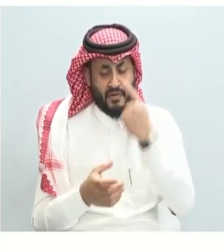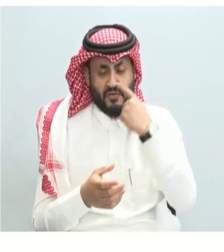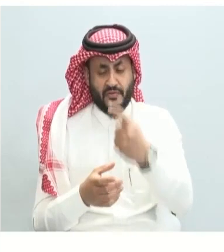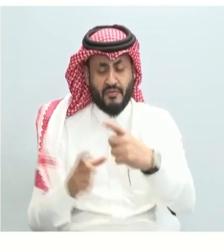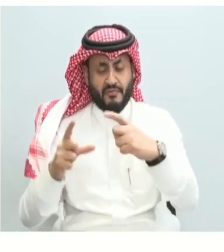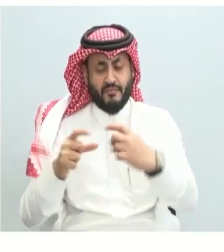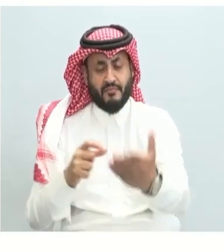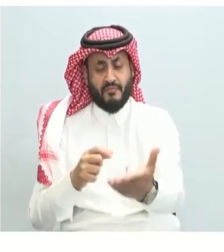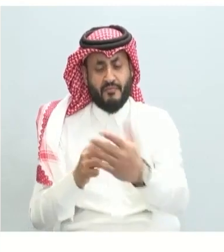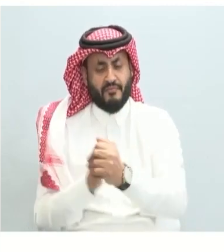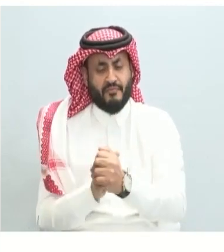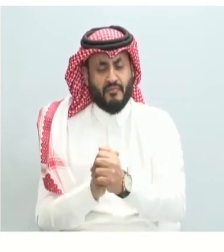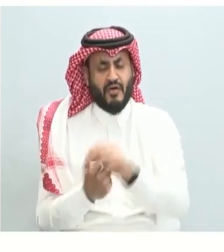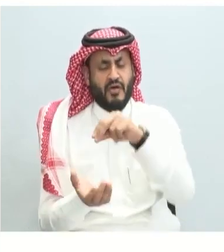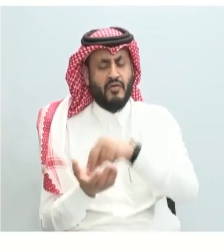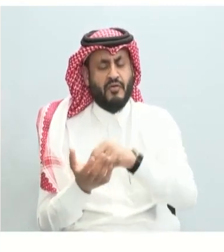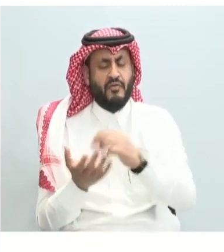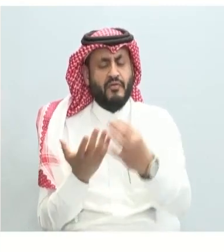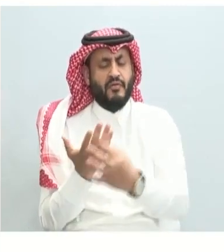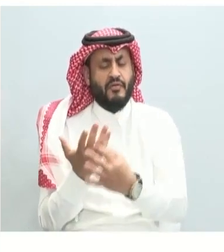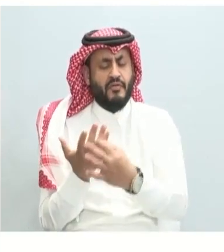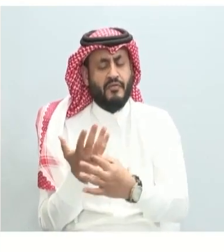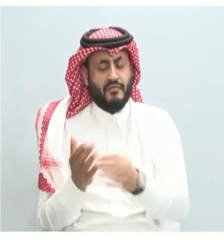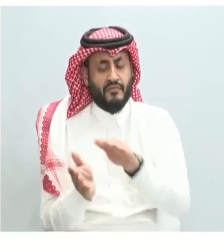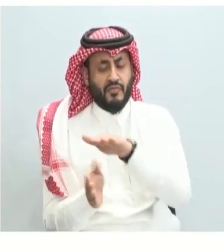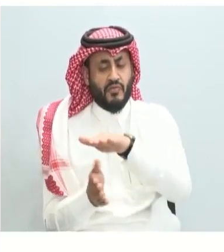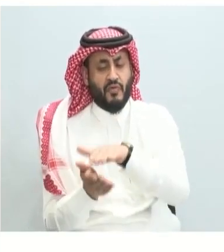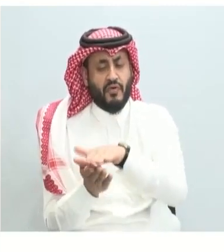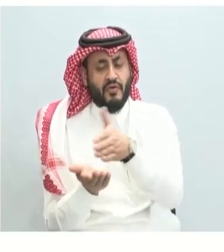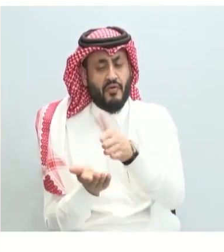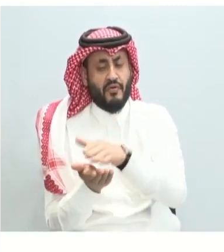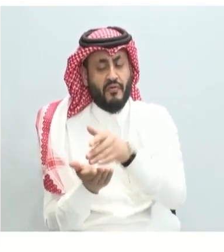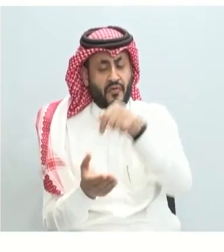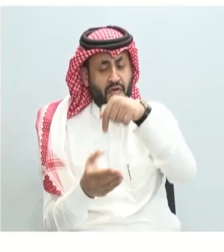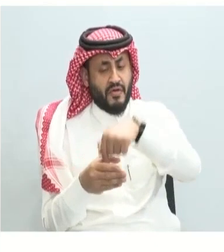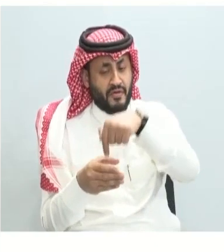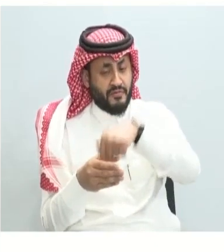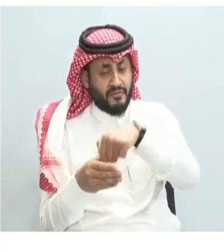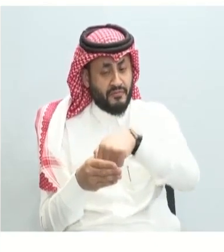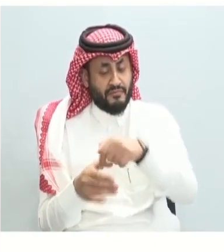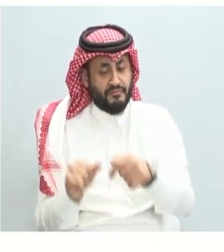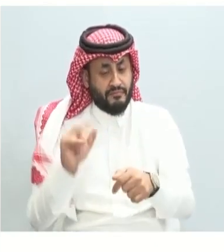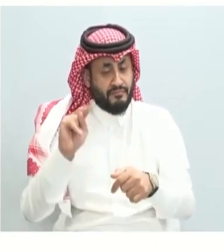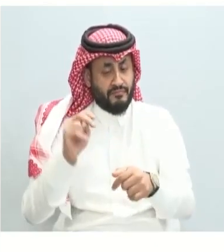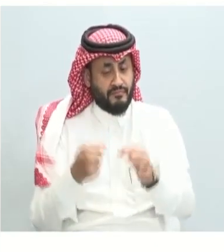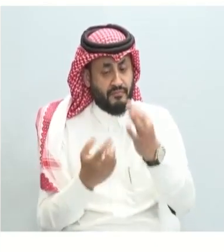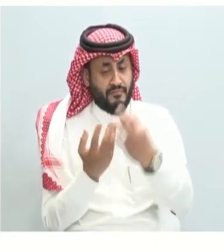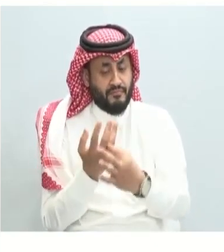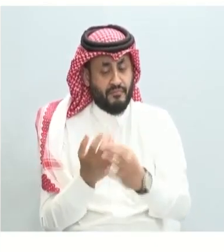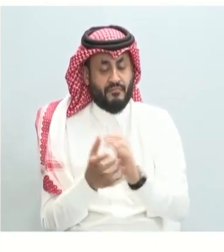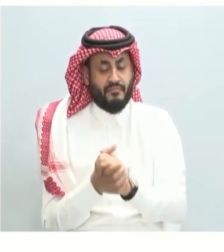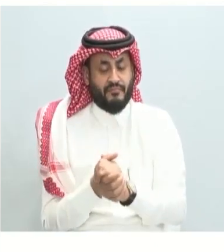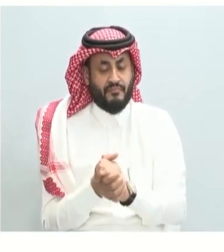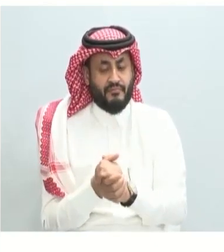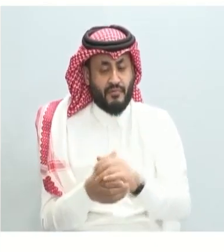the picture, here we can see a box, and inside this box there is a ring.